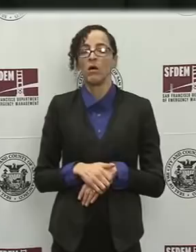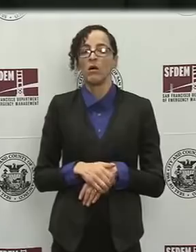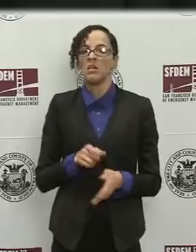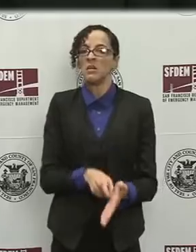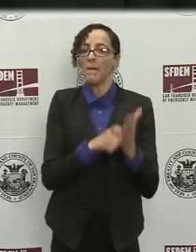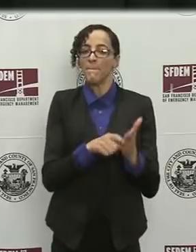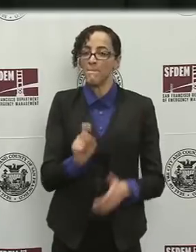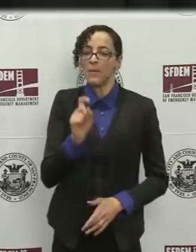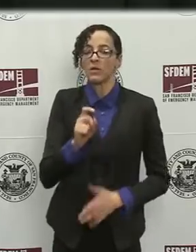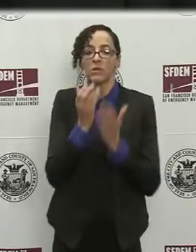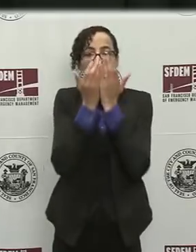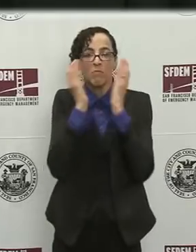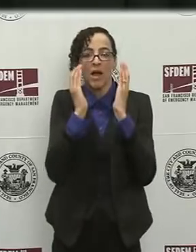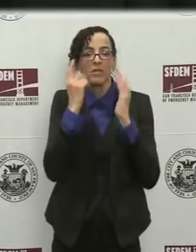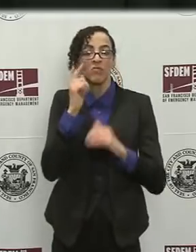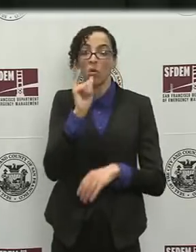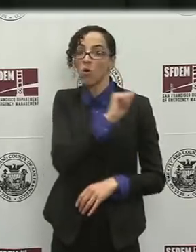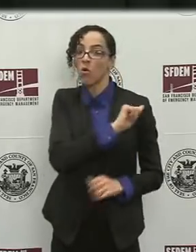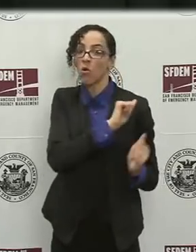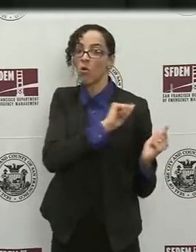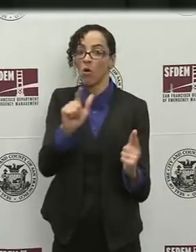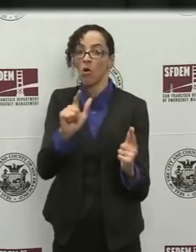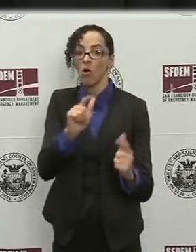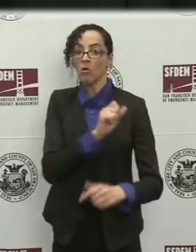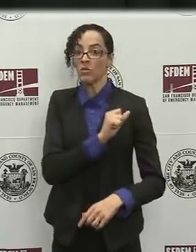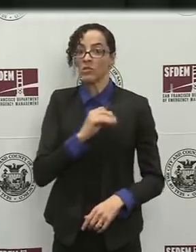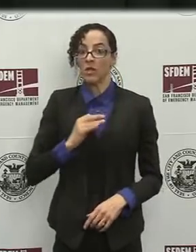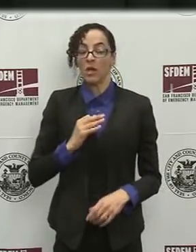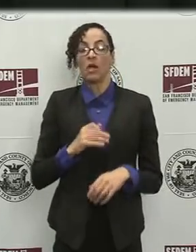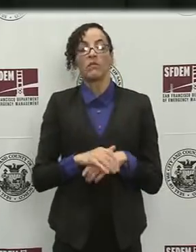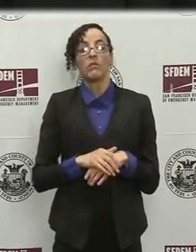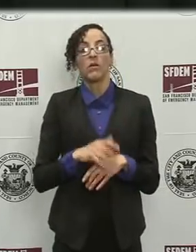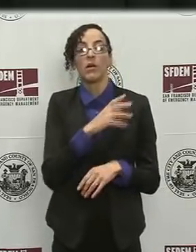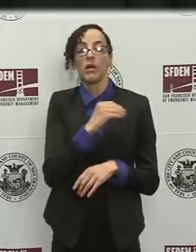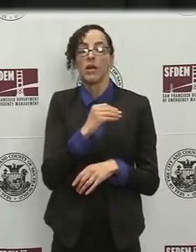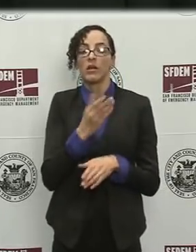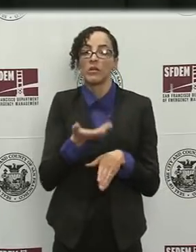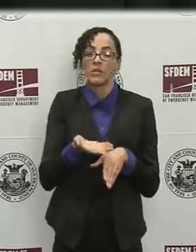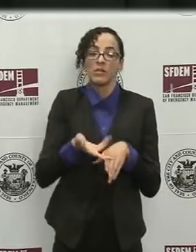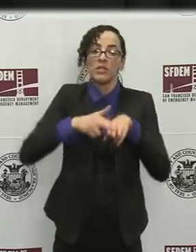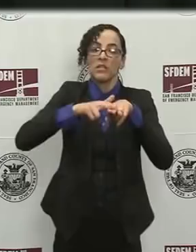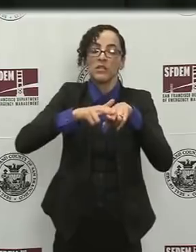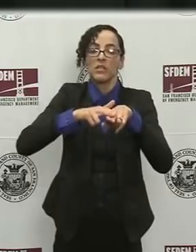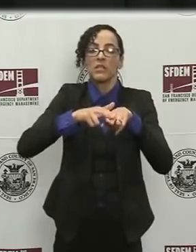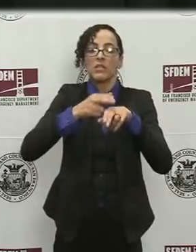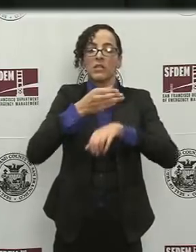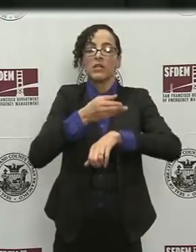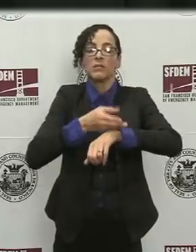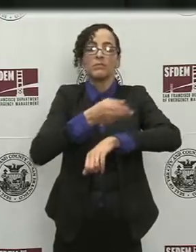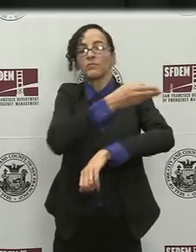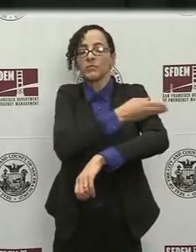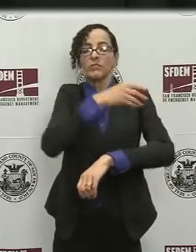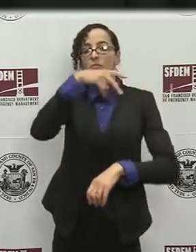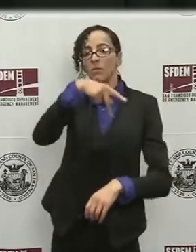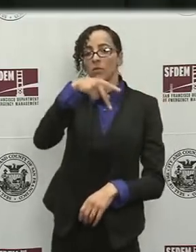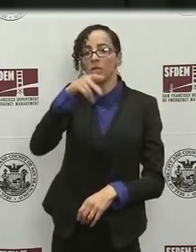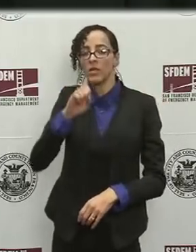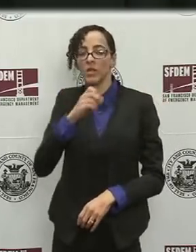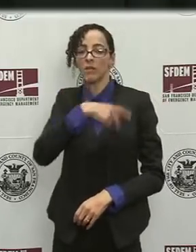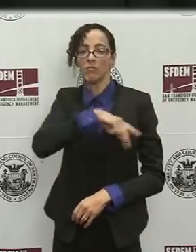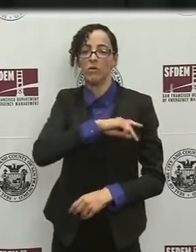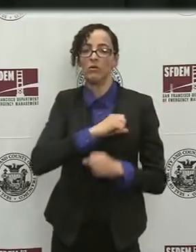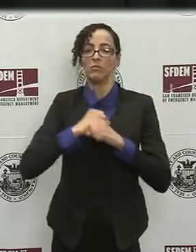there is enhanced personal protective equipment, or PPE, that is being provided for staff who are